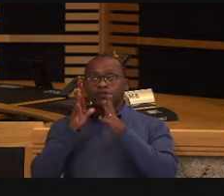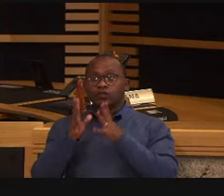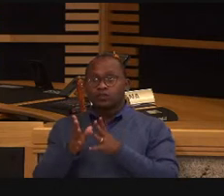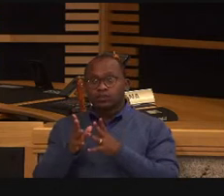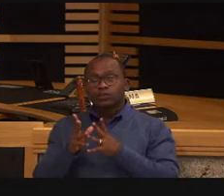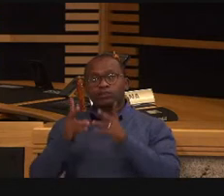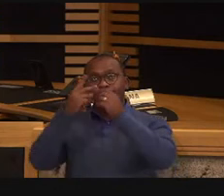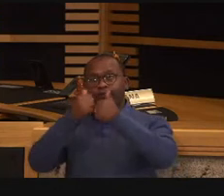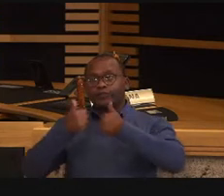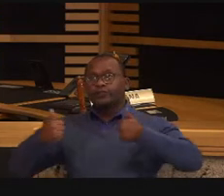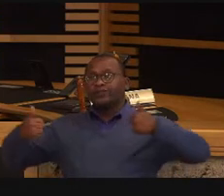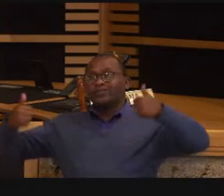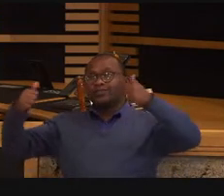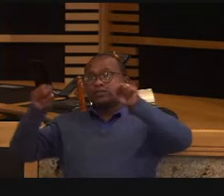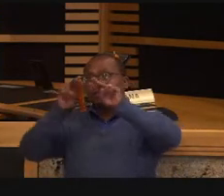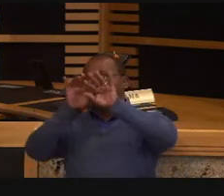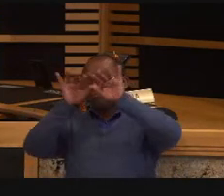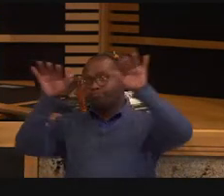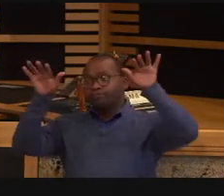gallery.